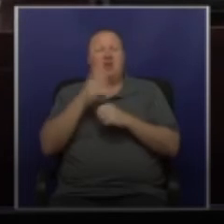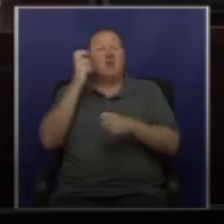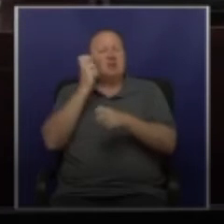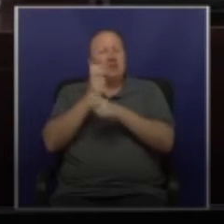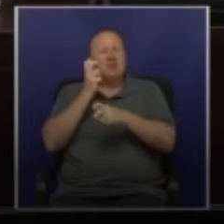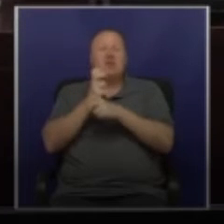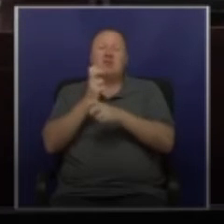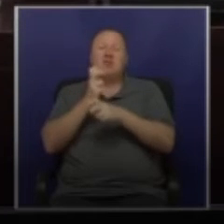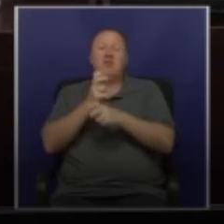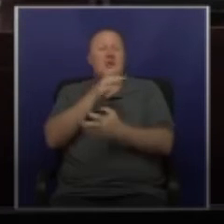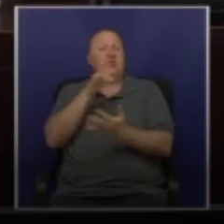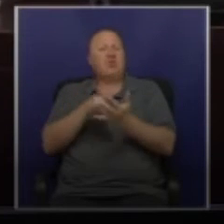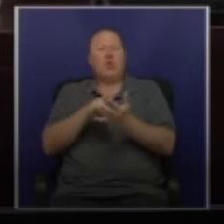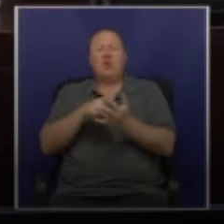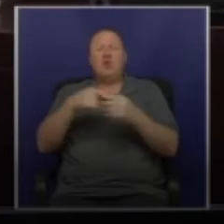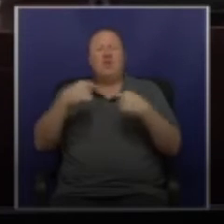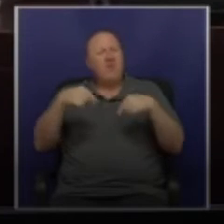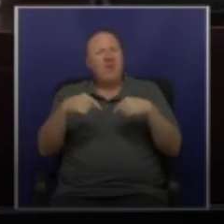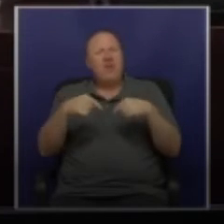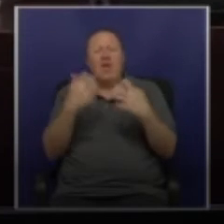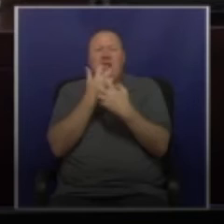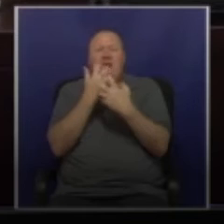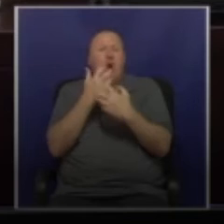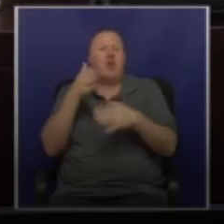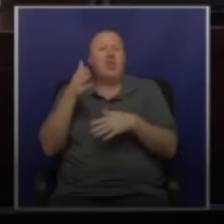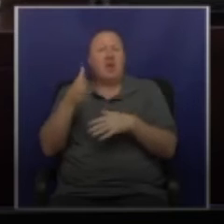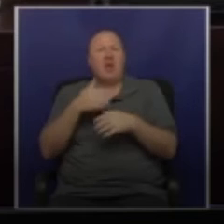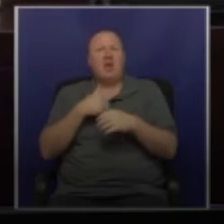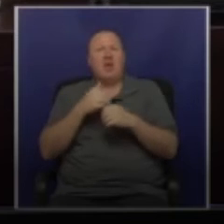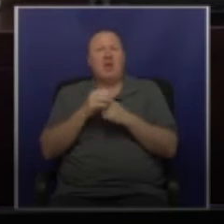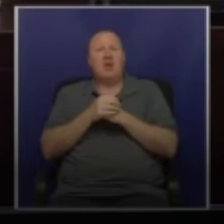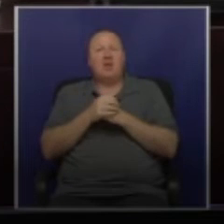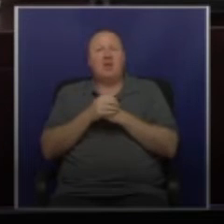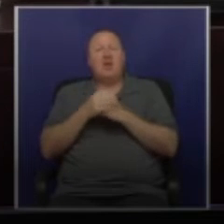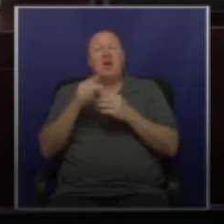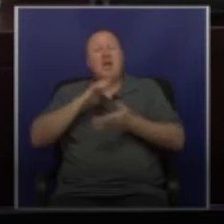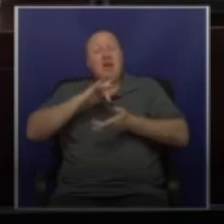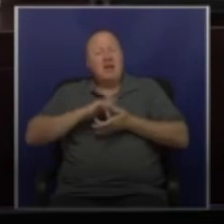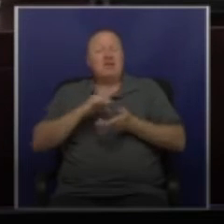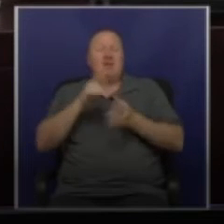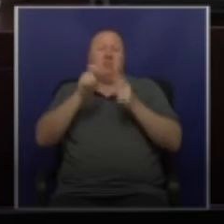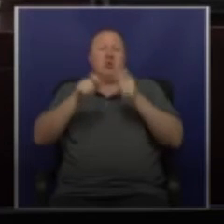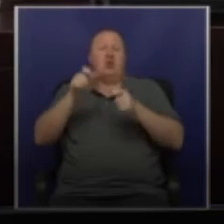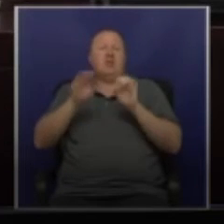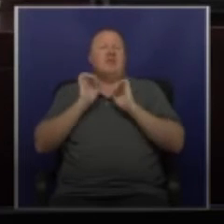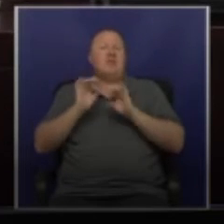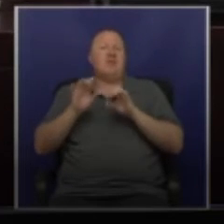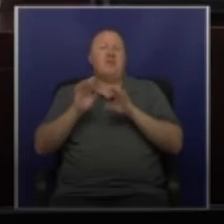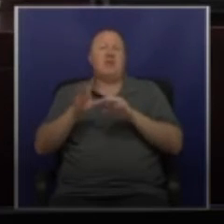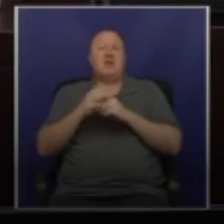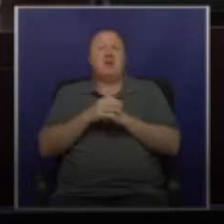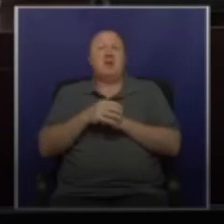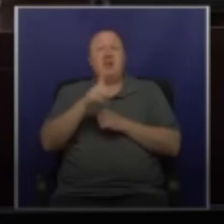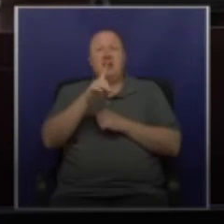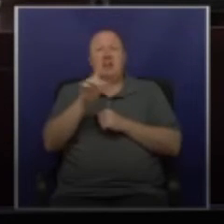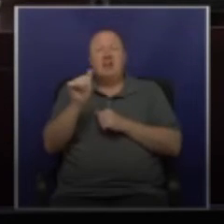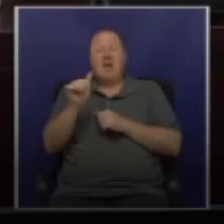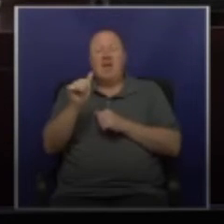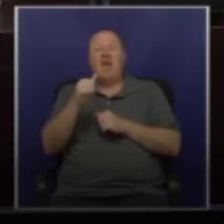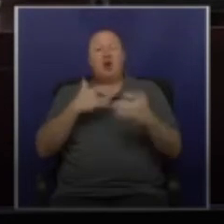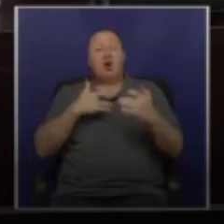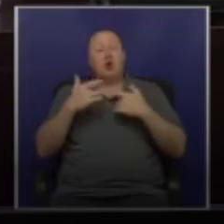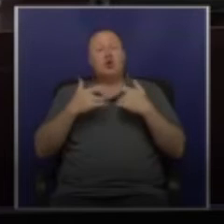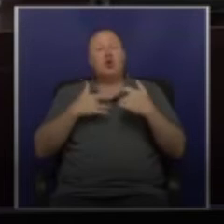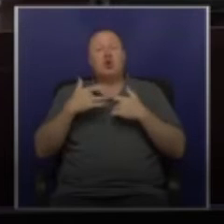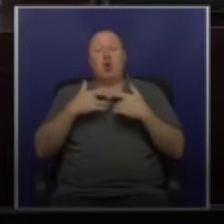and terror, the disproportionate burden of which is borne by innocent civilians. The DA remains concerned by